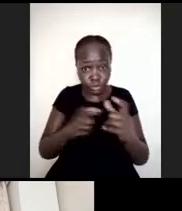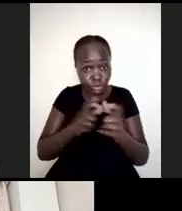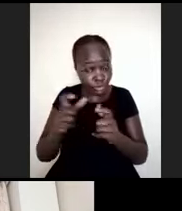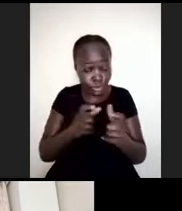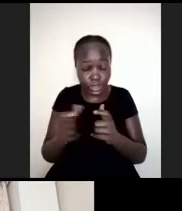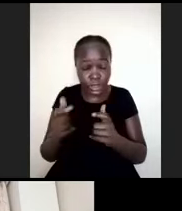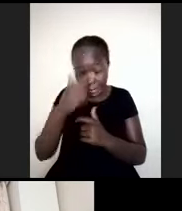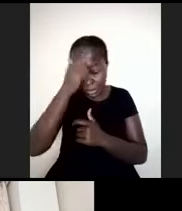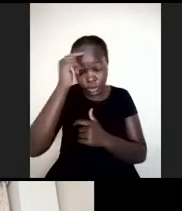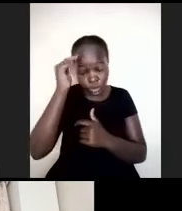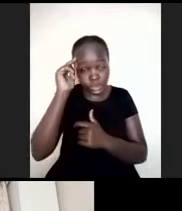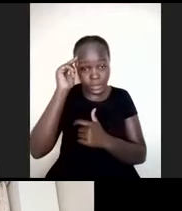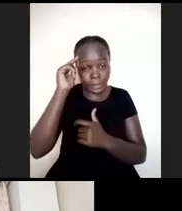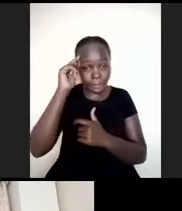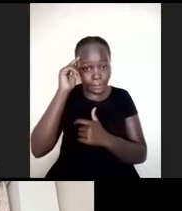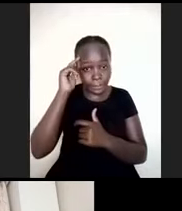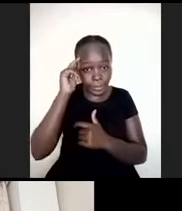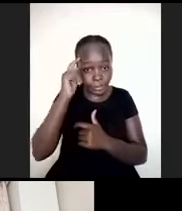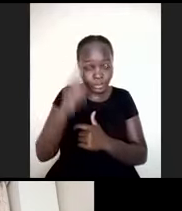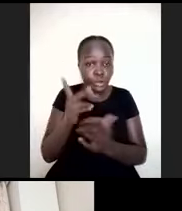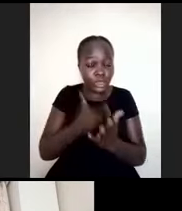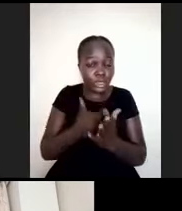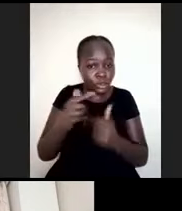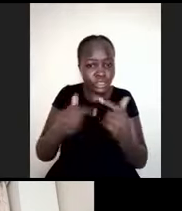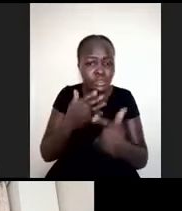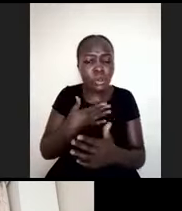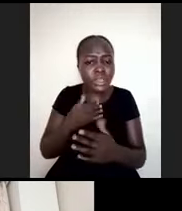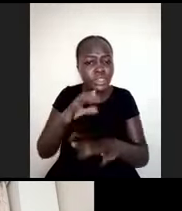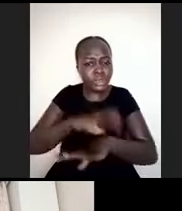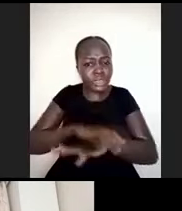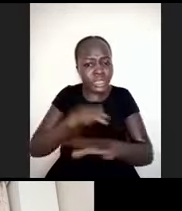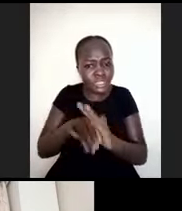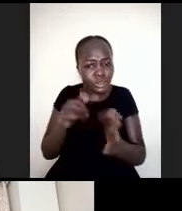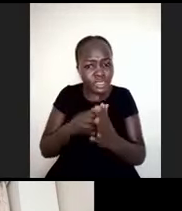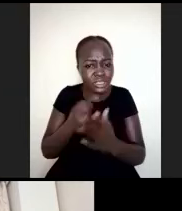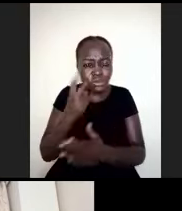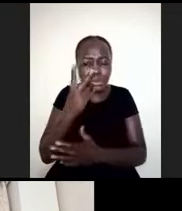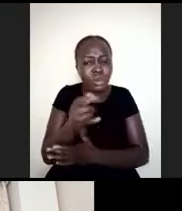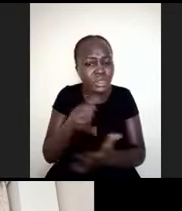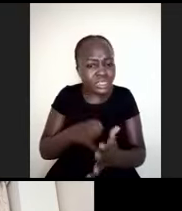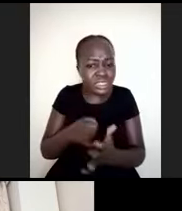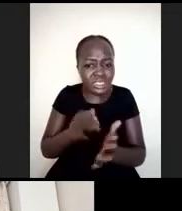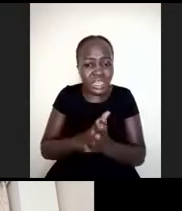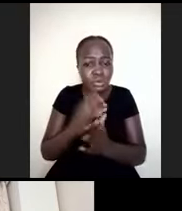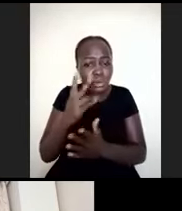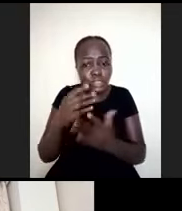because you keep wanting to get into it, to watch it some more.